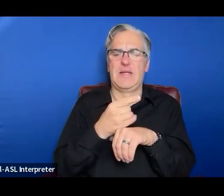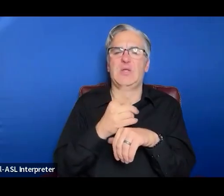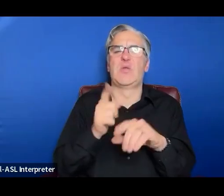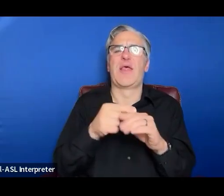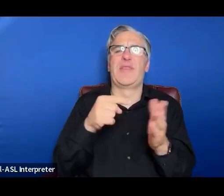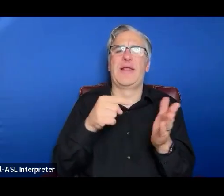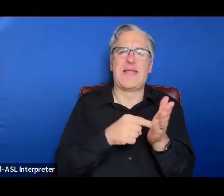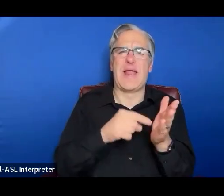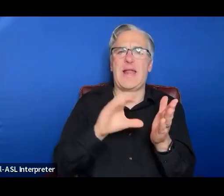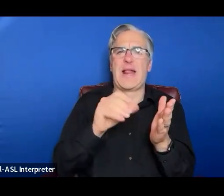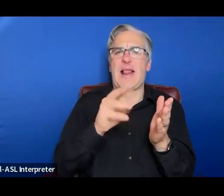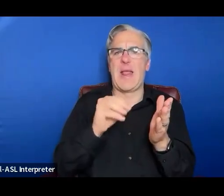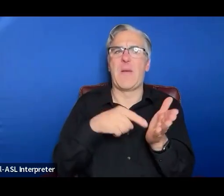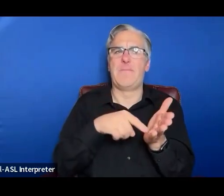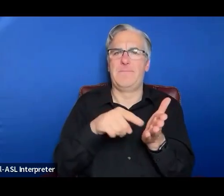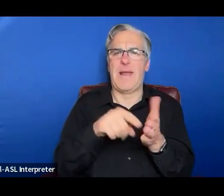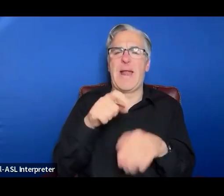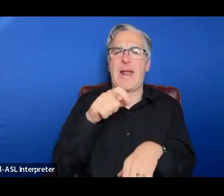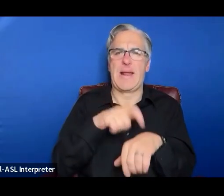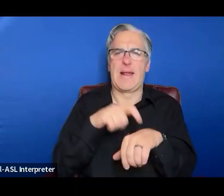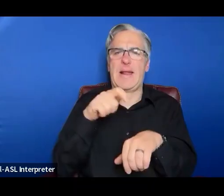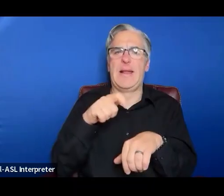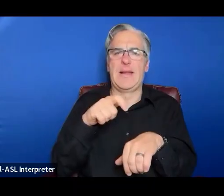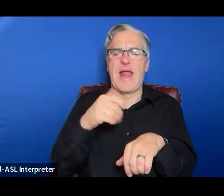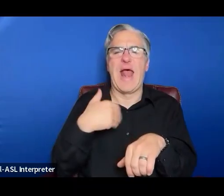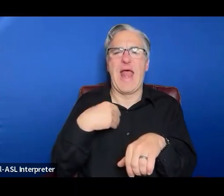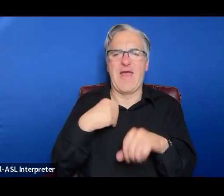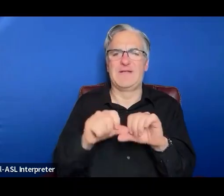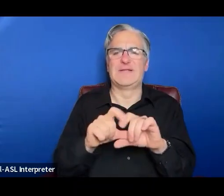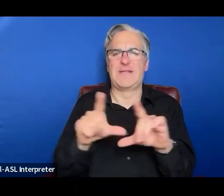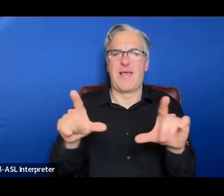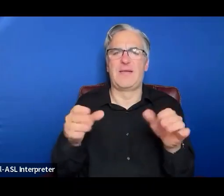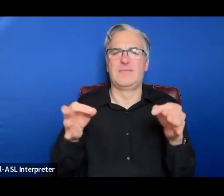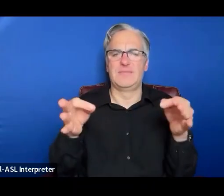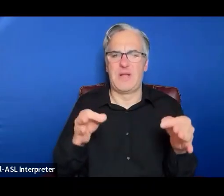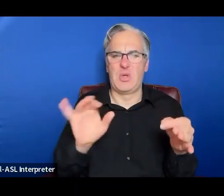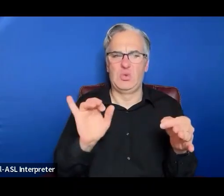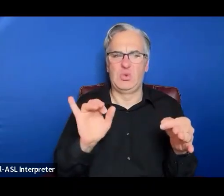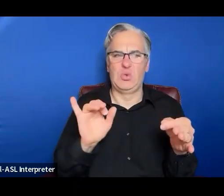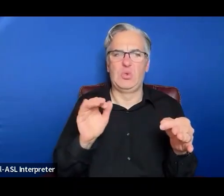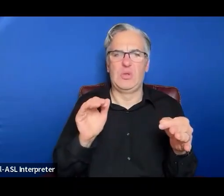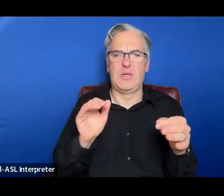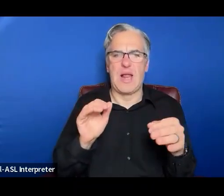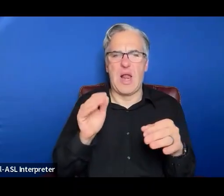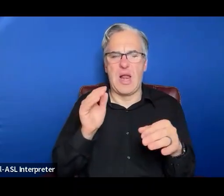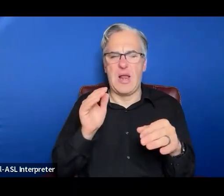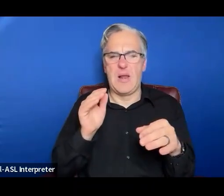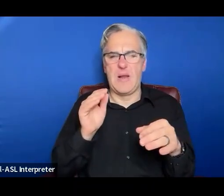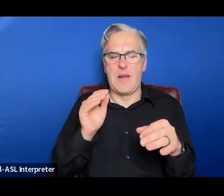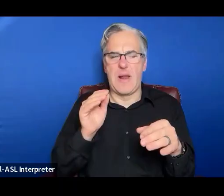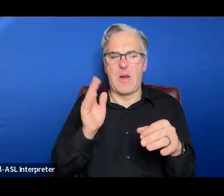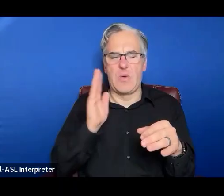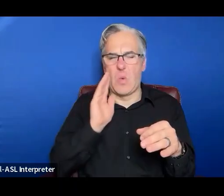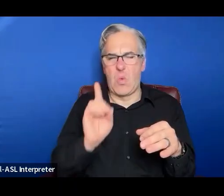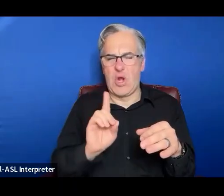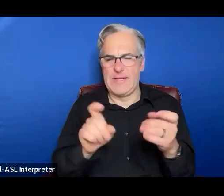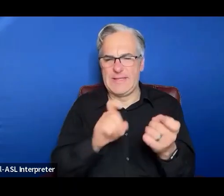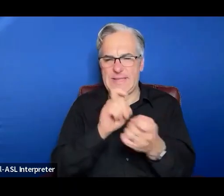and claims are paid properly. And I have a slide on it. So I don't know exactly where the slide is, but